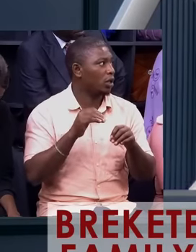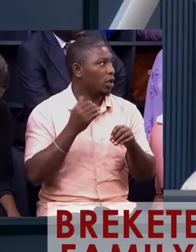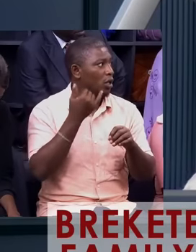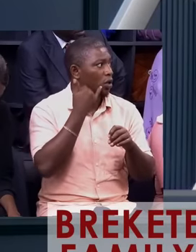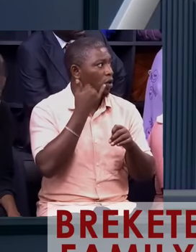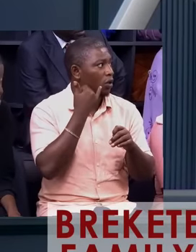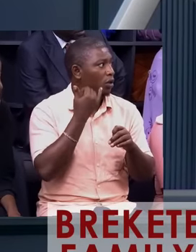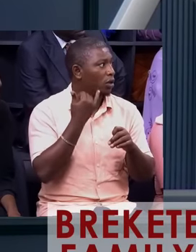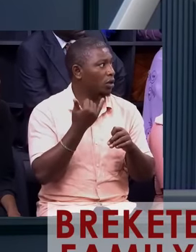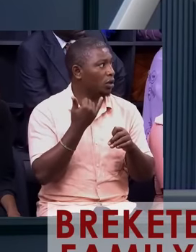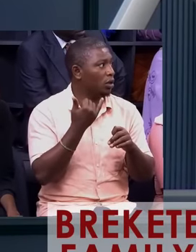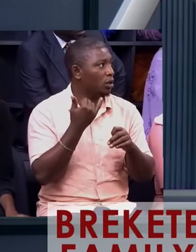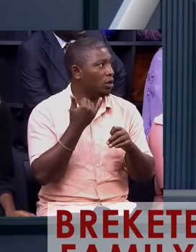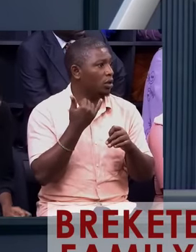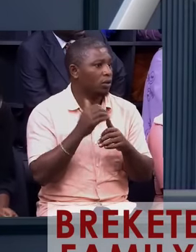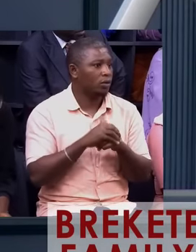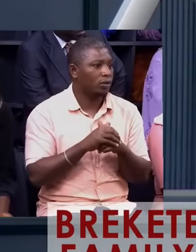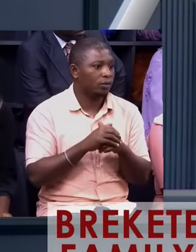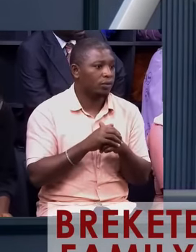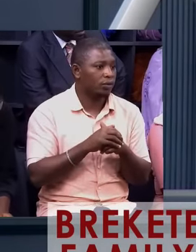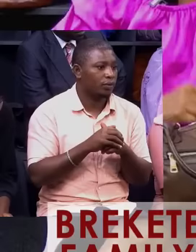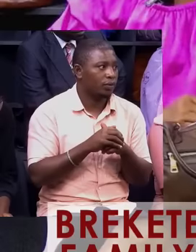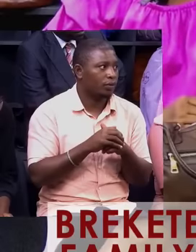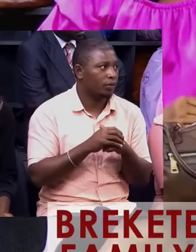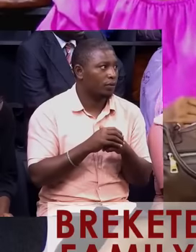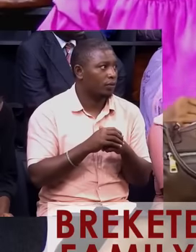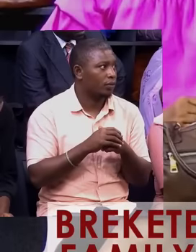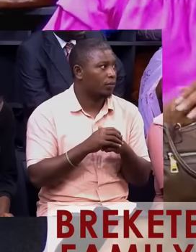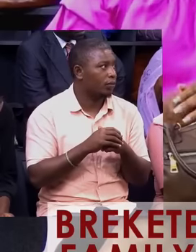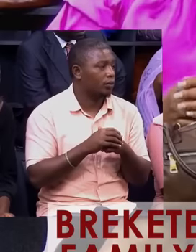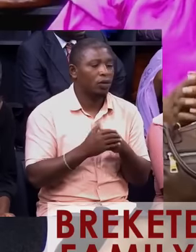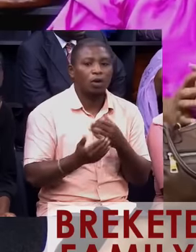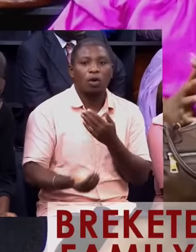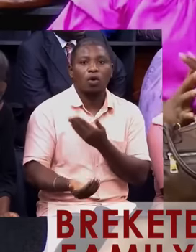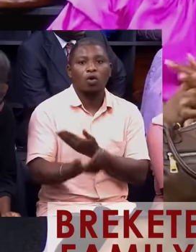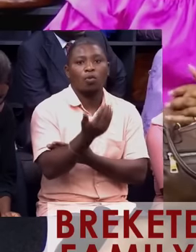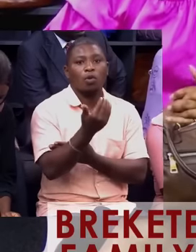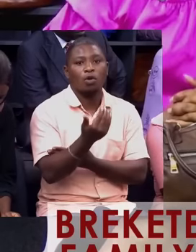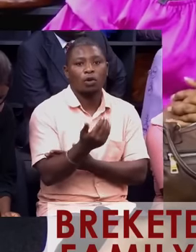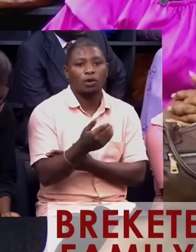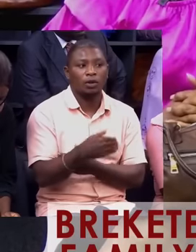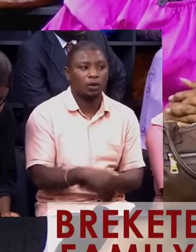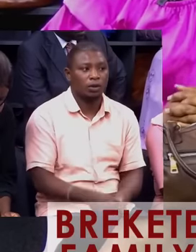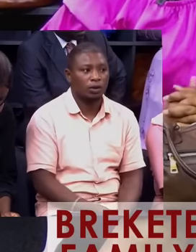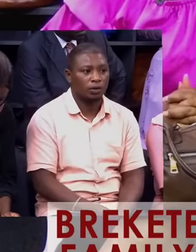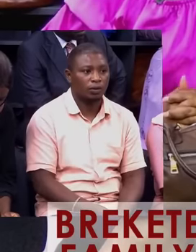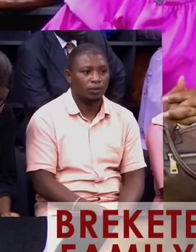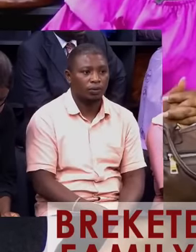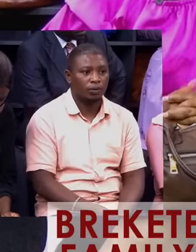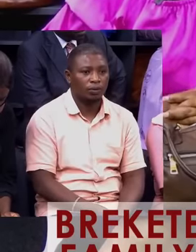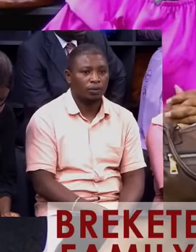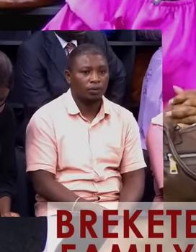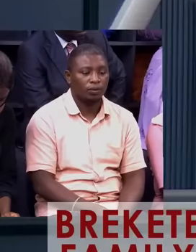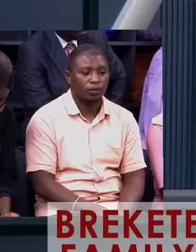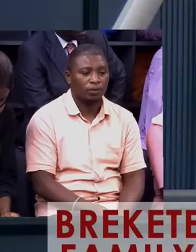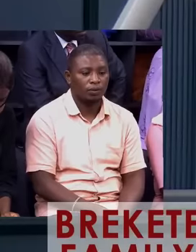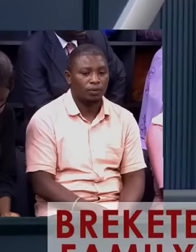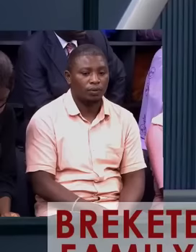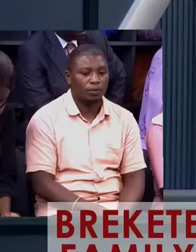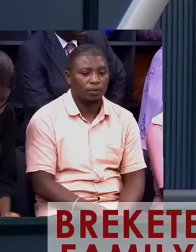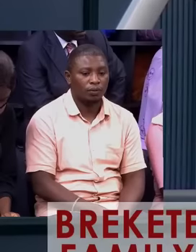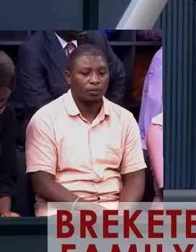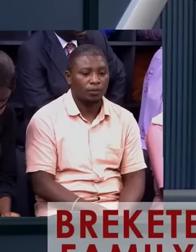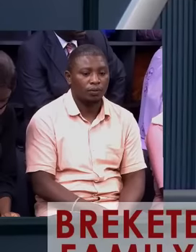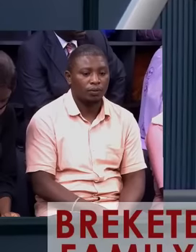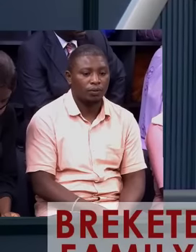good morning oh we we'll come back to you I'm sorry man hello good morning good